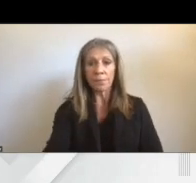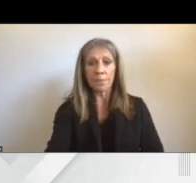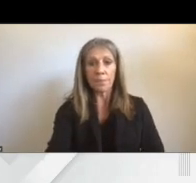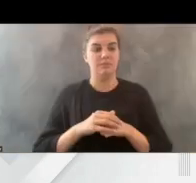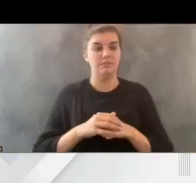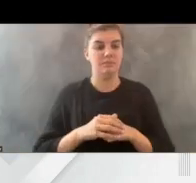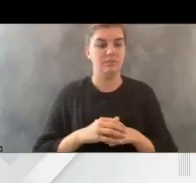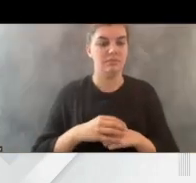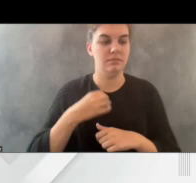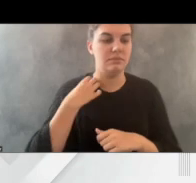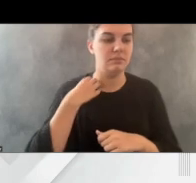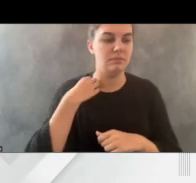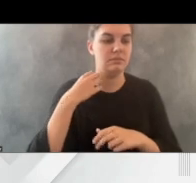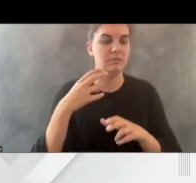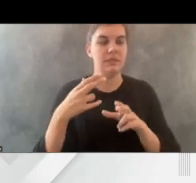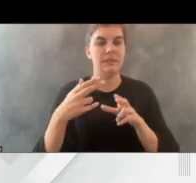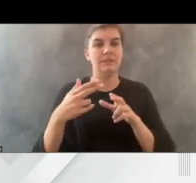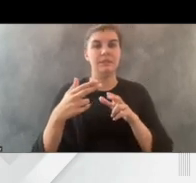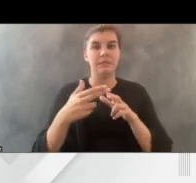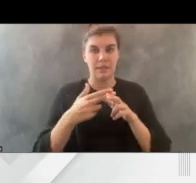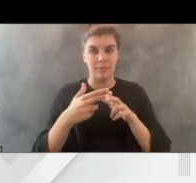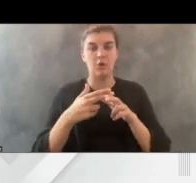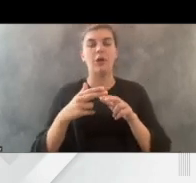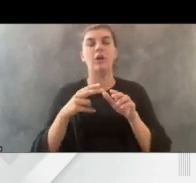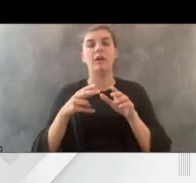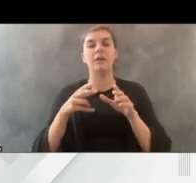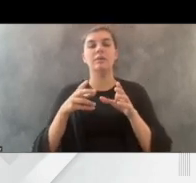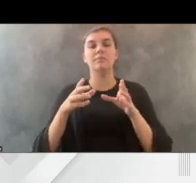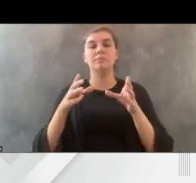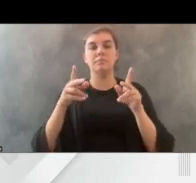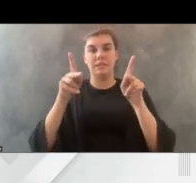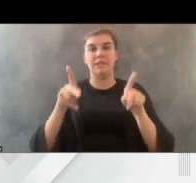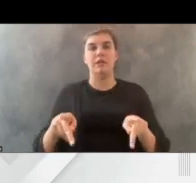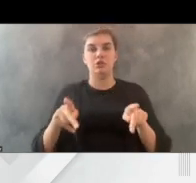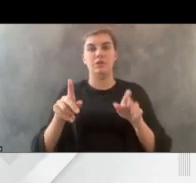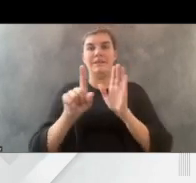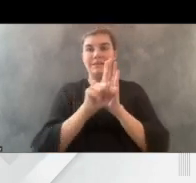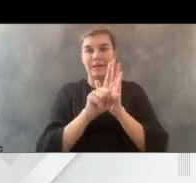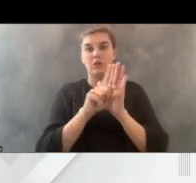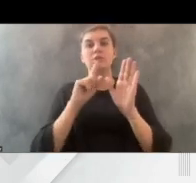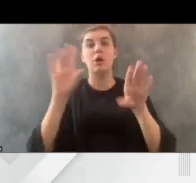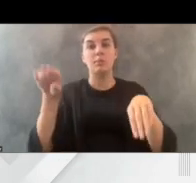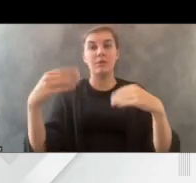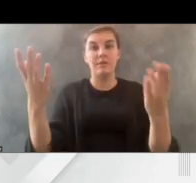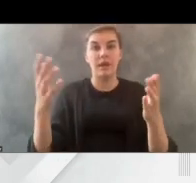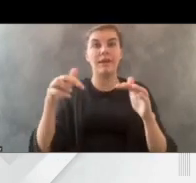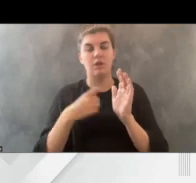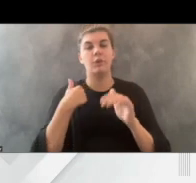and changes in levels beveled or sloped when they exceeded 1/4 inch.